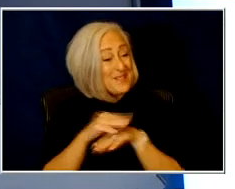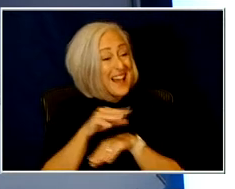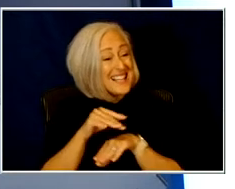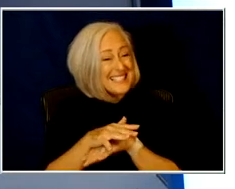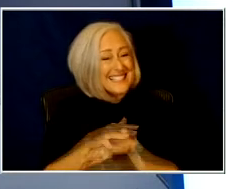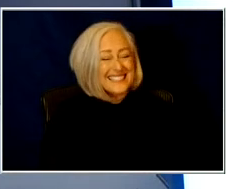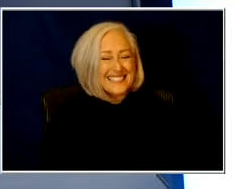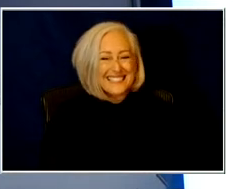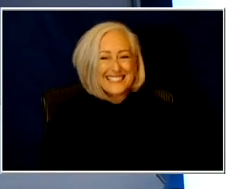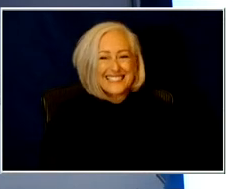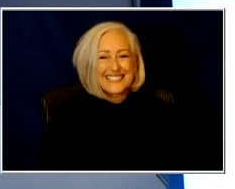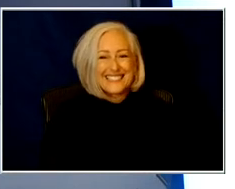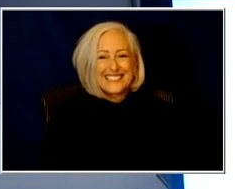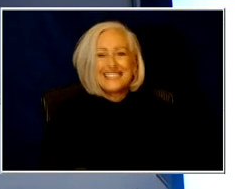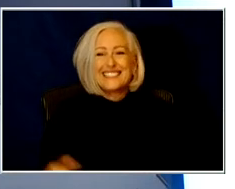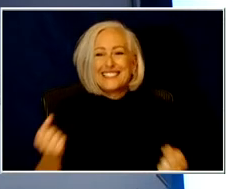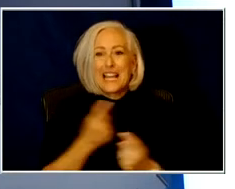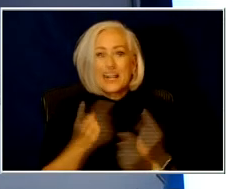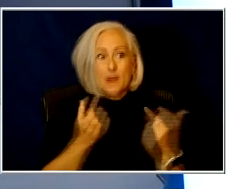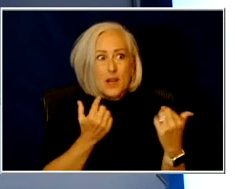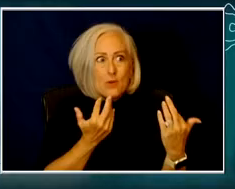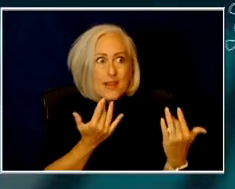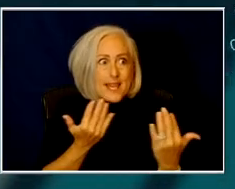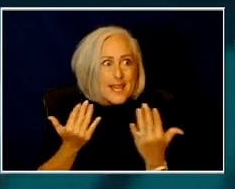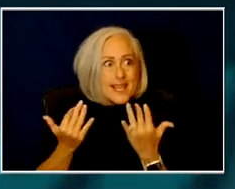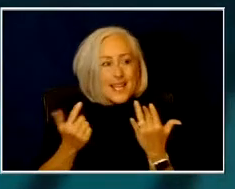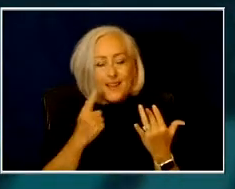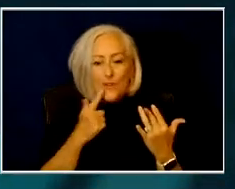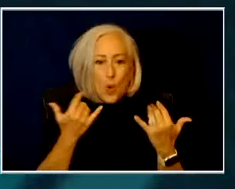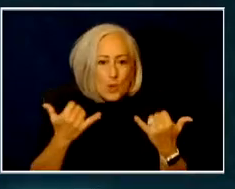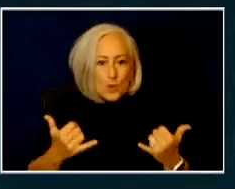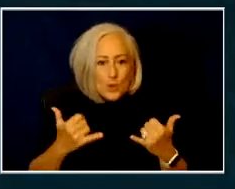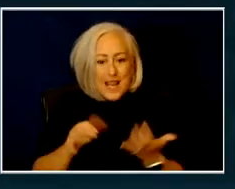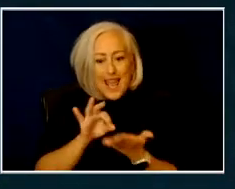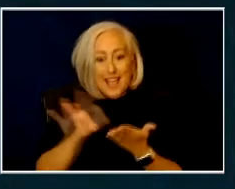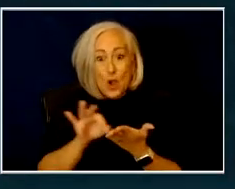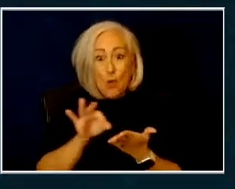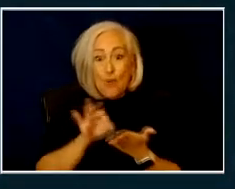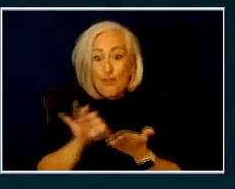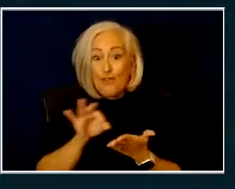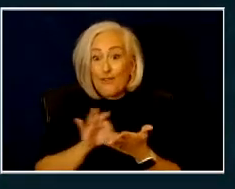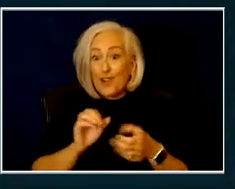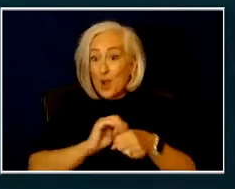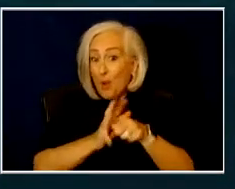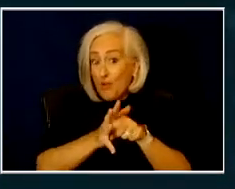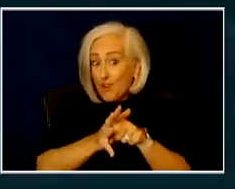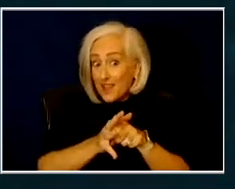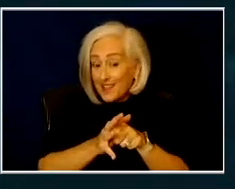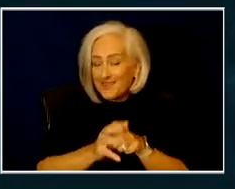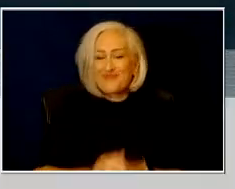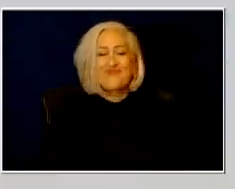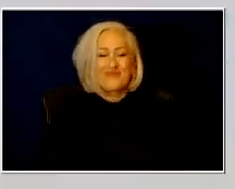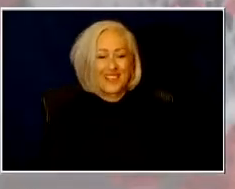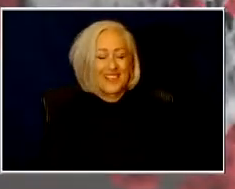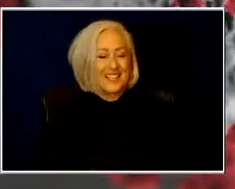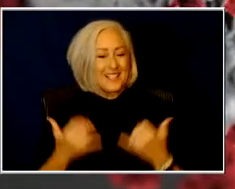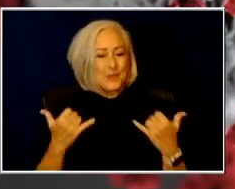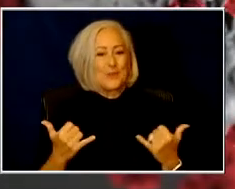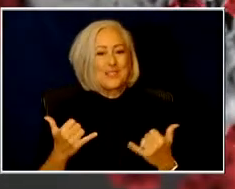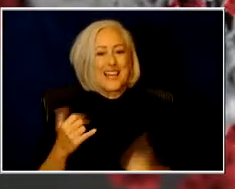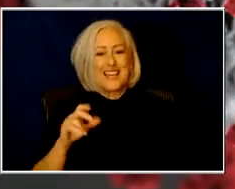well you know everybody is waiting with bait of breath for today's covet count so we'll talk about that now and right now in the health system